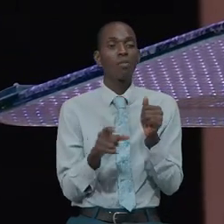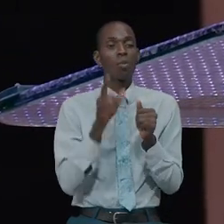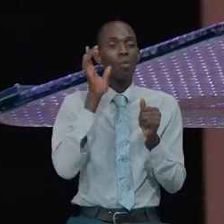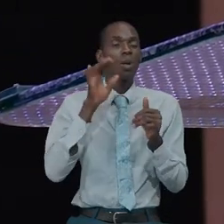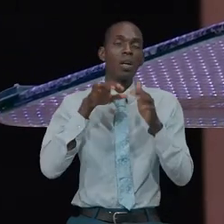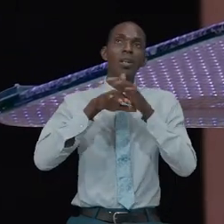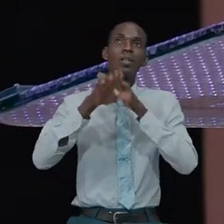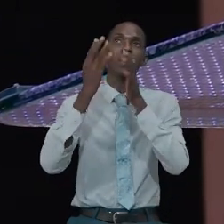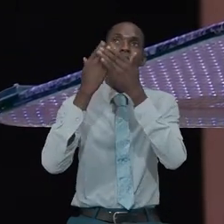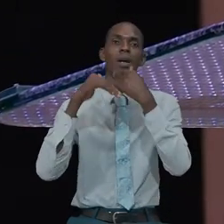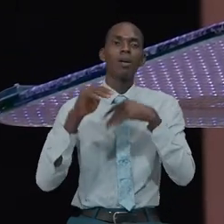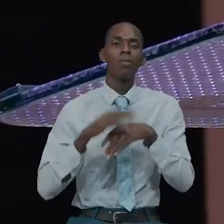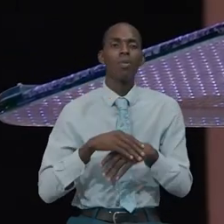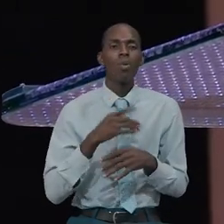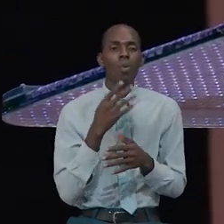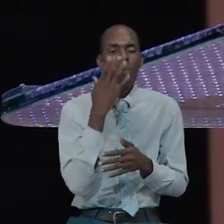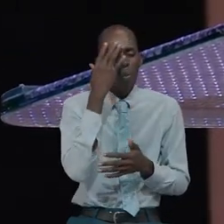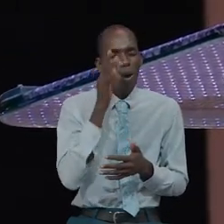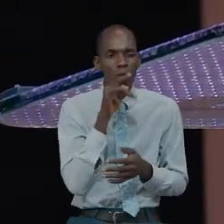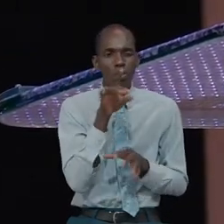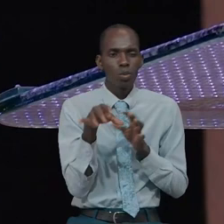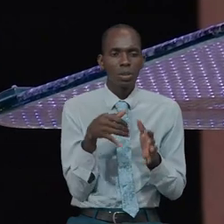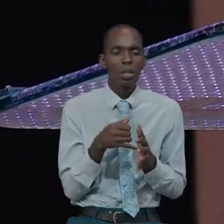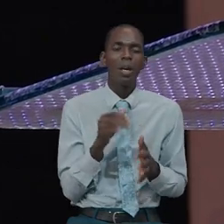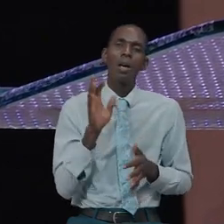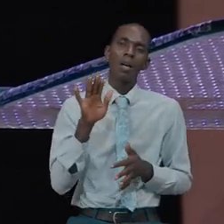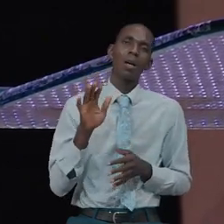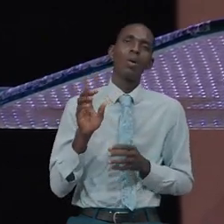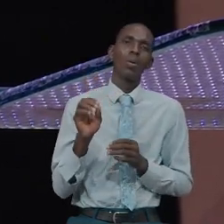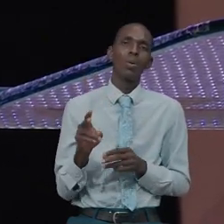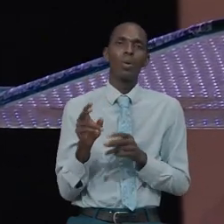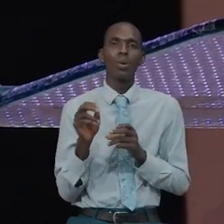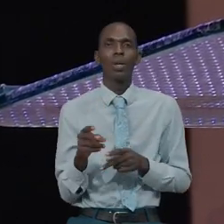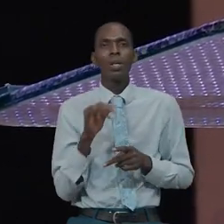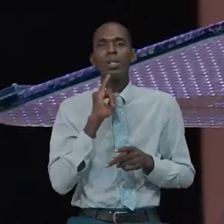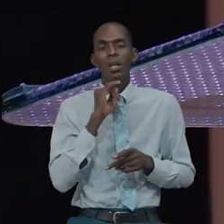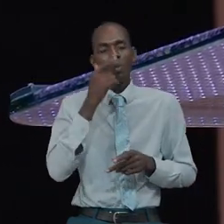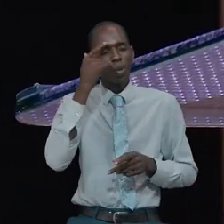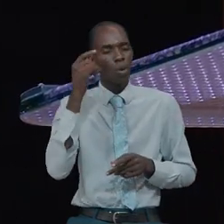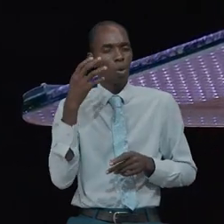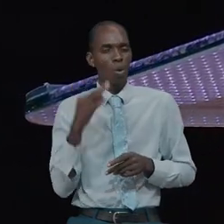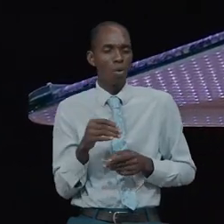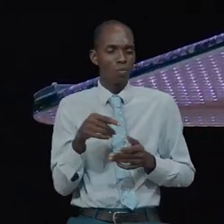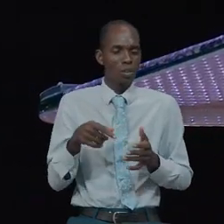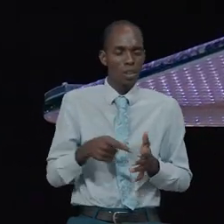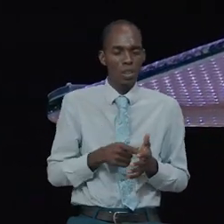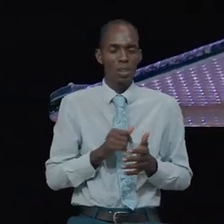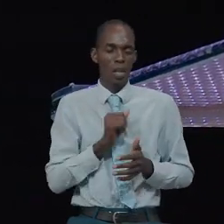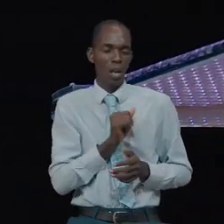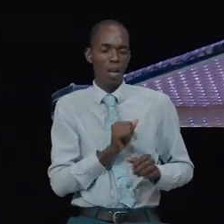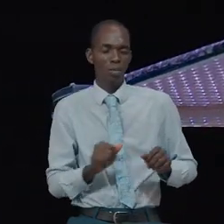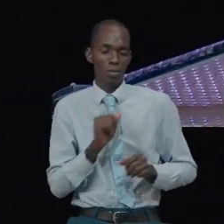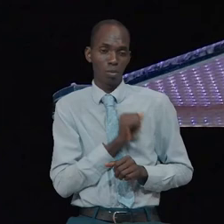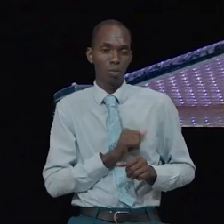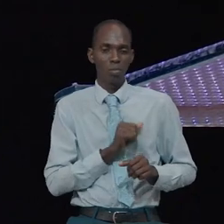why I do what I do. But there's reaction. Okay, because of that reaction, a change, only